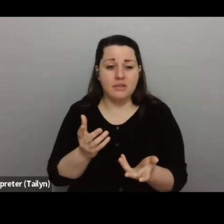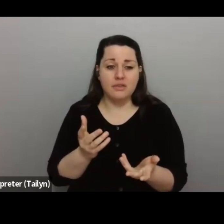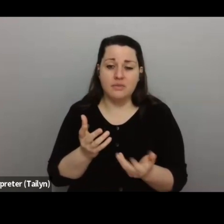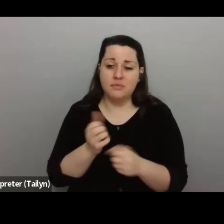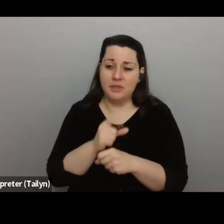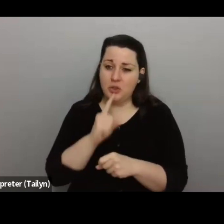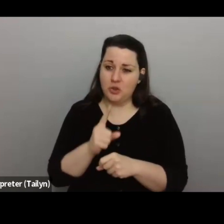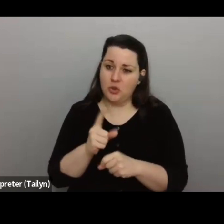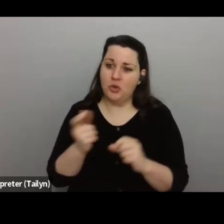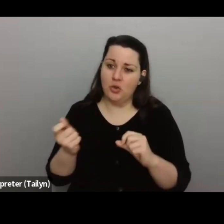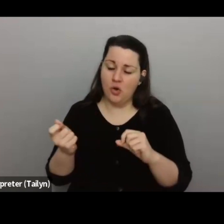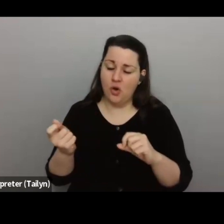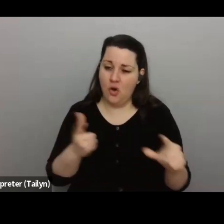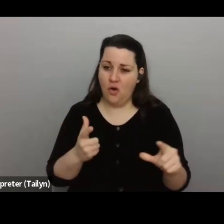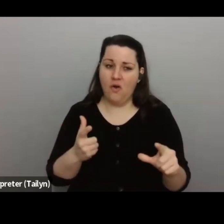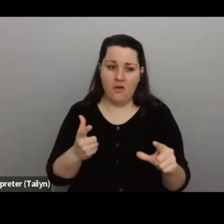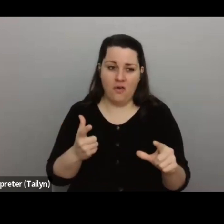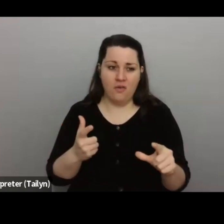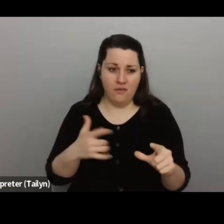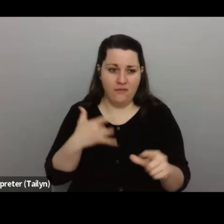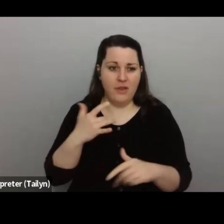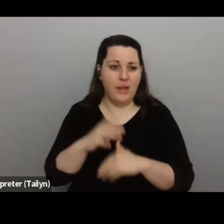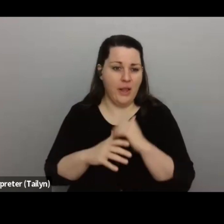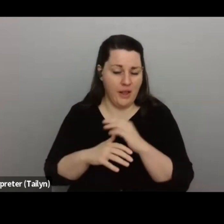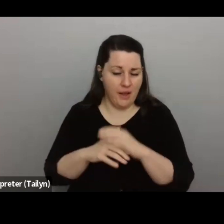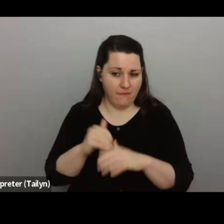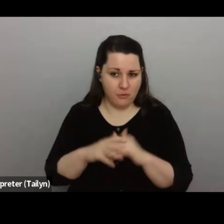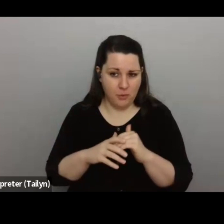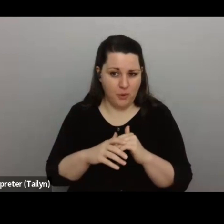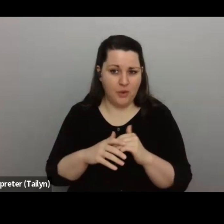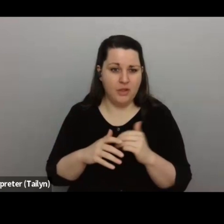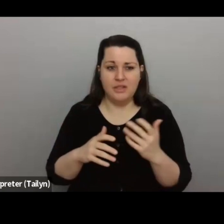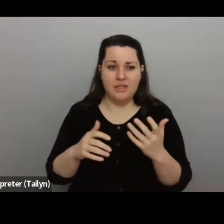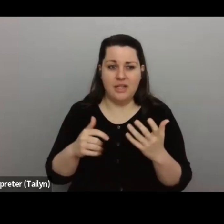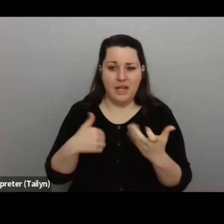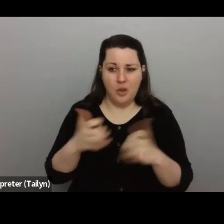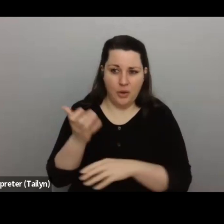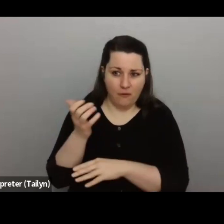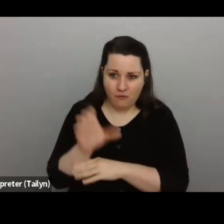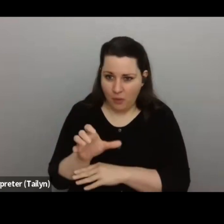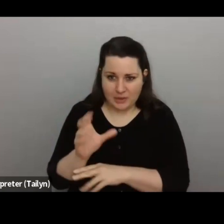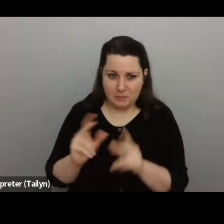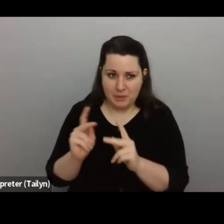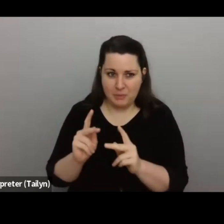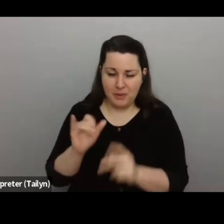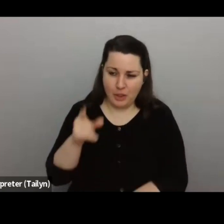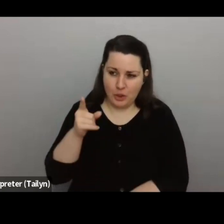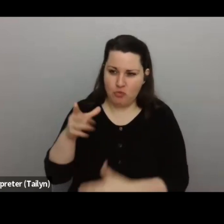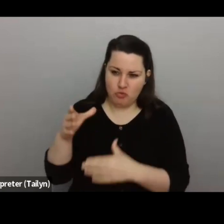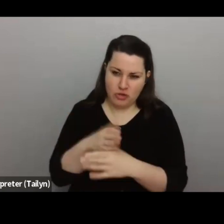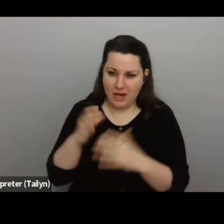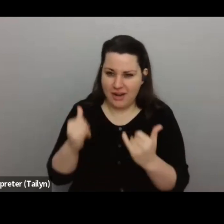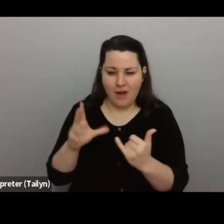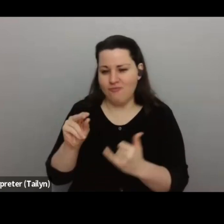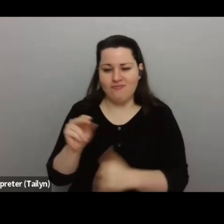that every single one of you is comfortable, as opposed to me being forceful, like, you share it